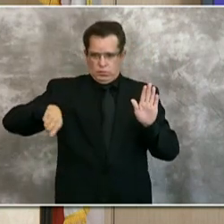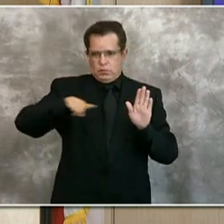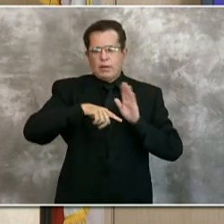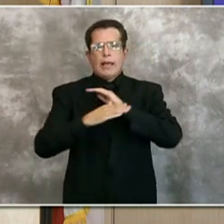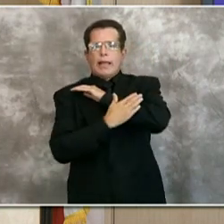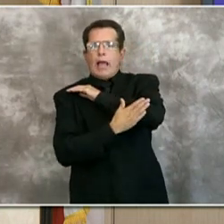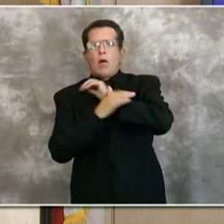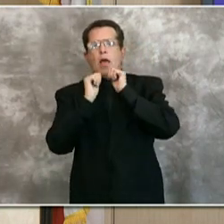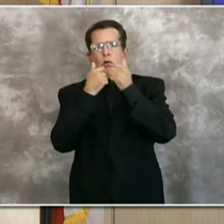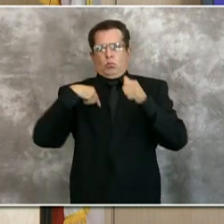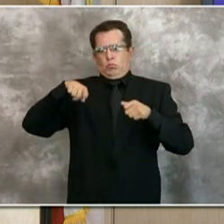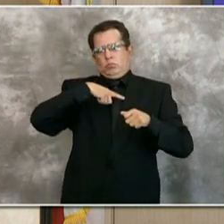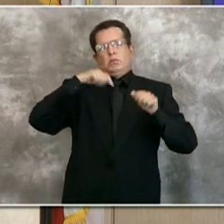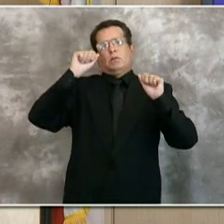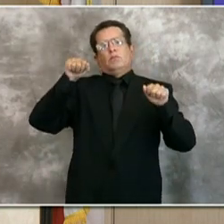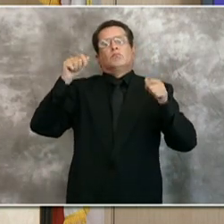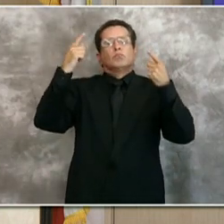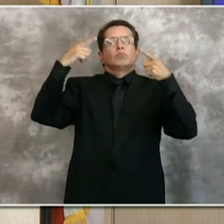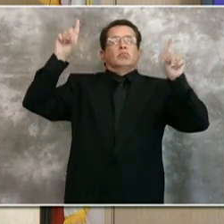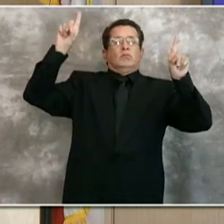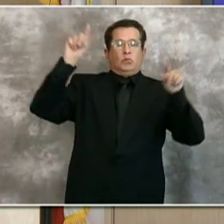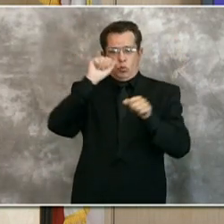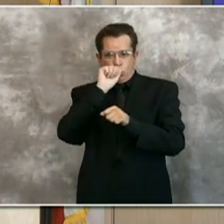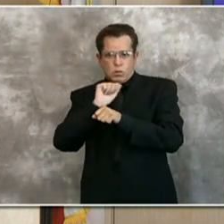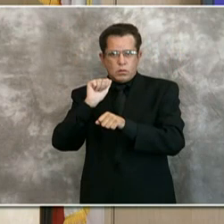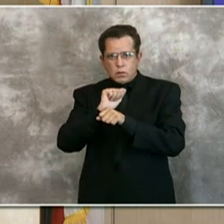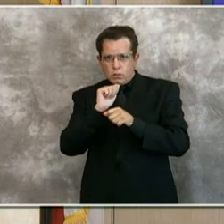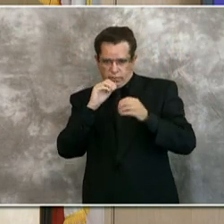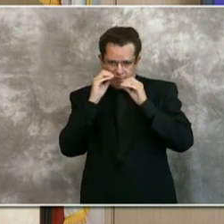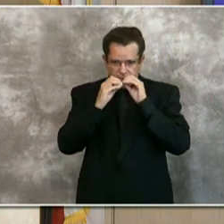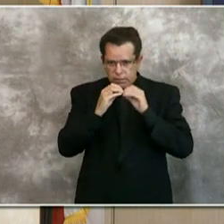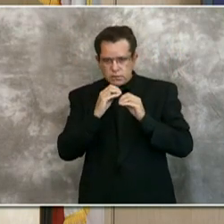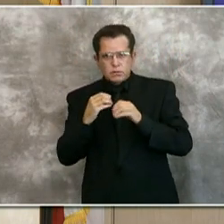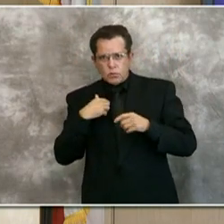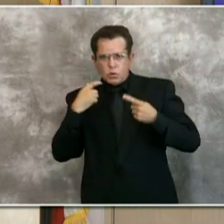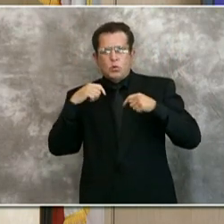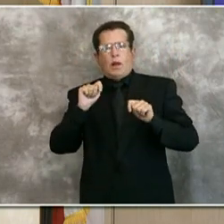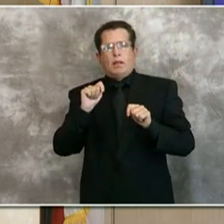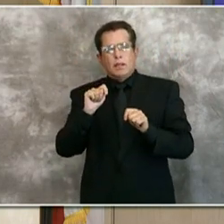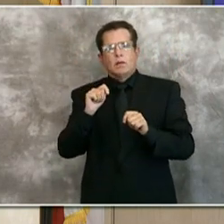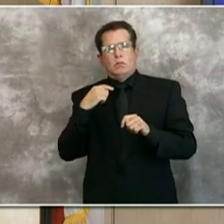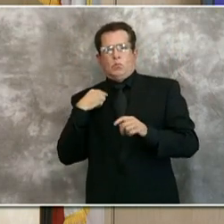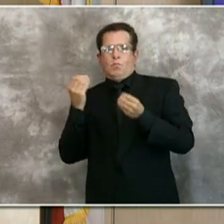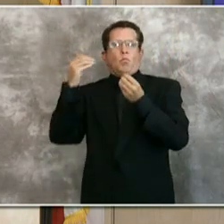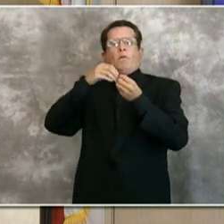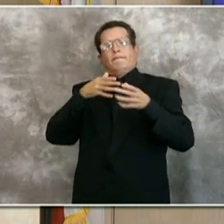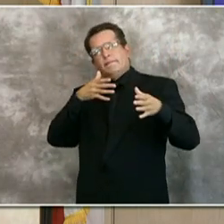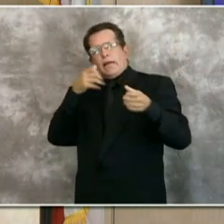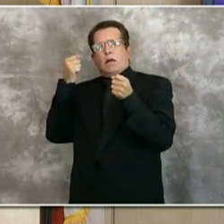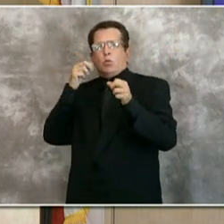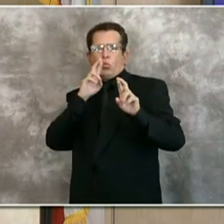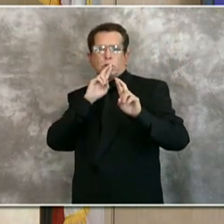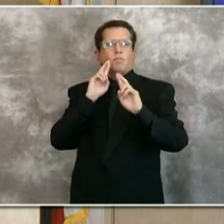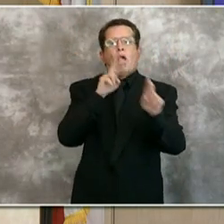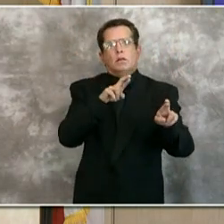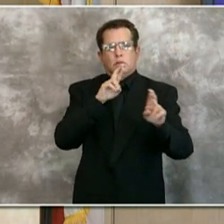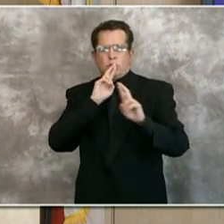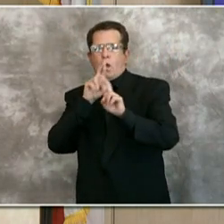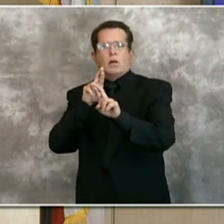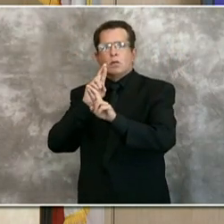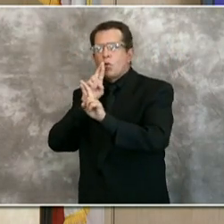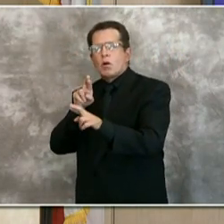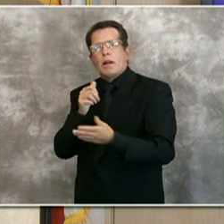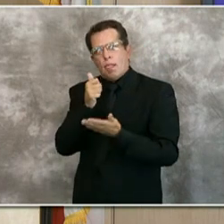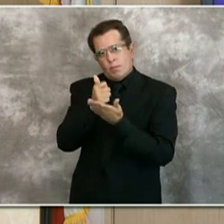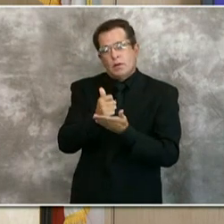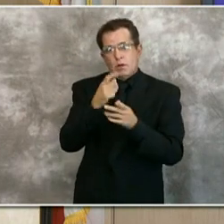to work in adjusting our efforts around our direct response for what's happening. We are making an